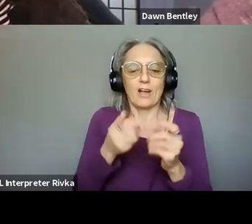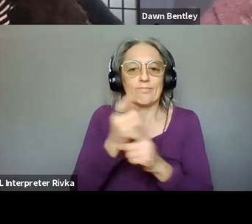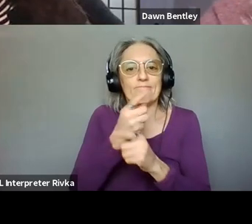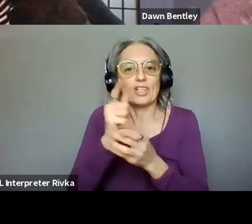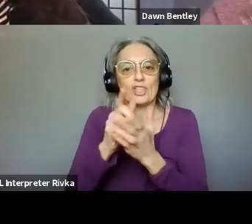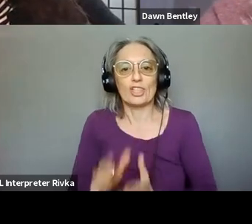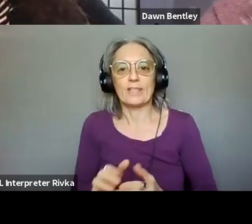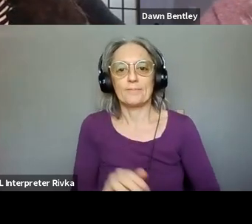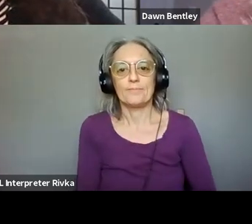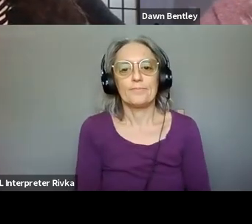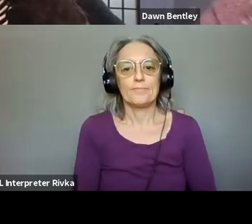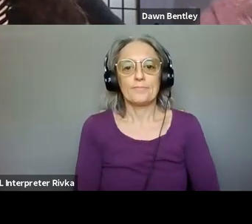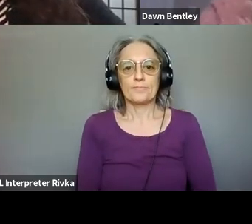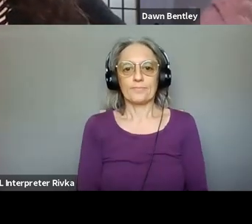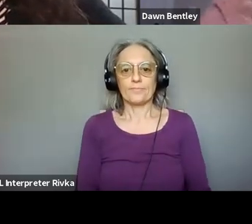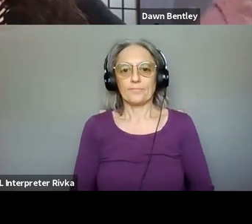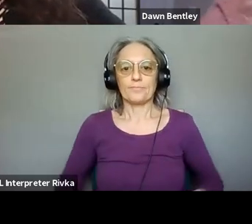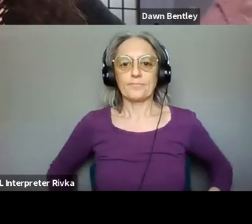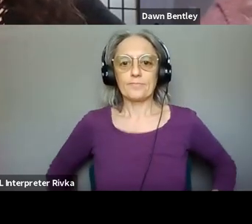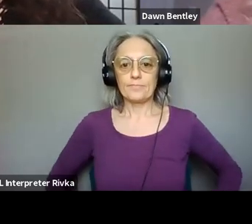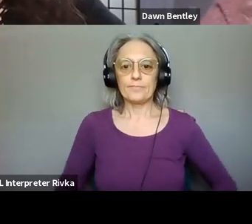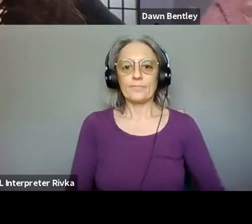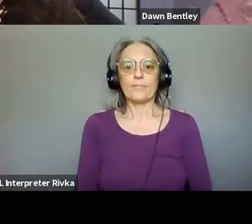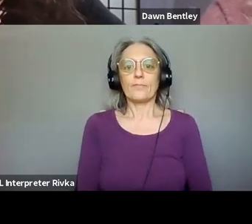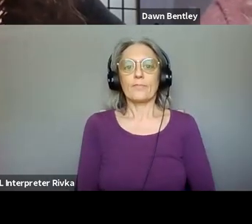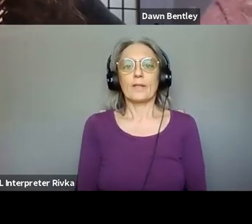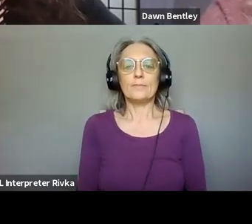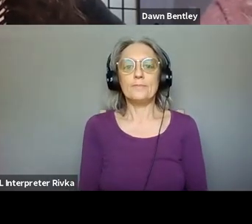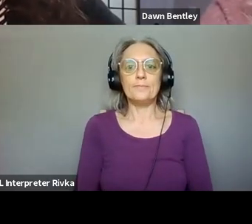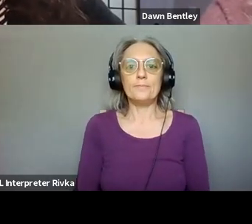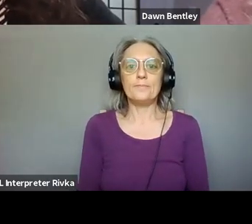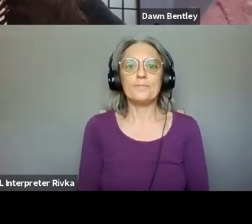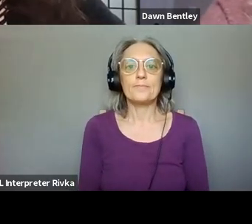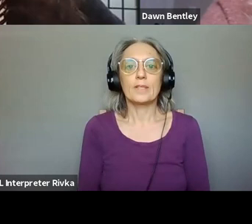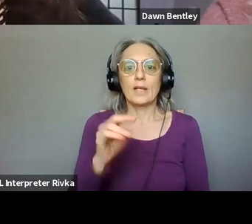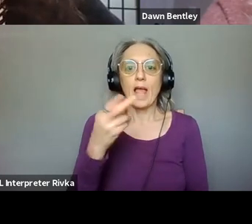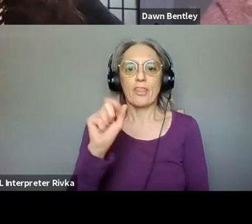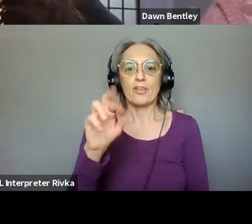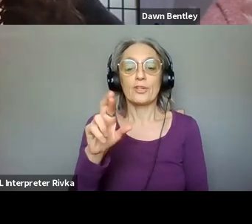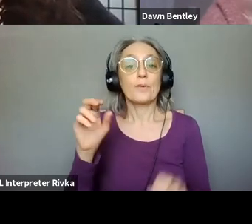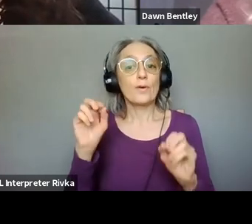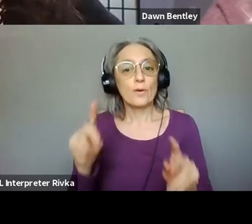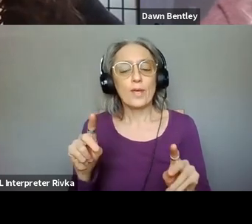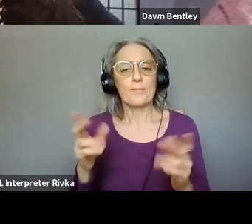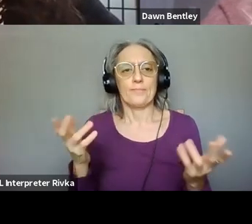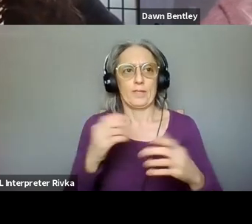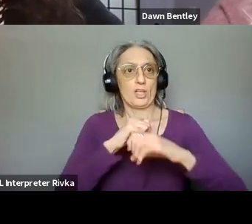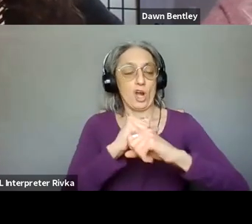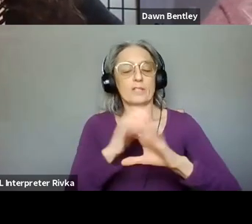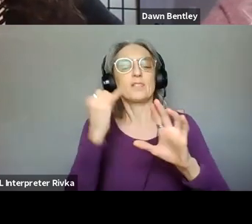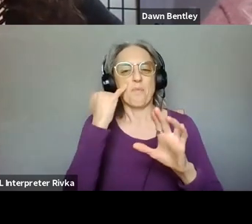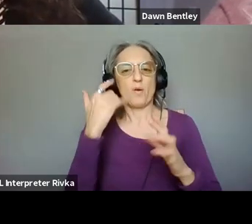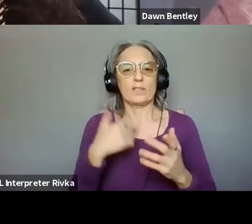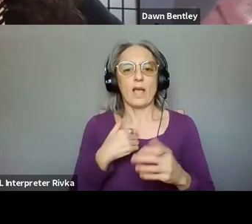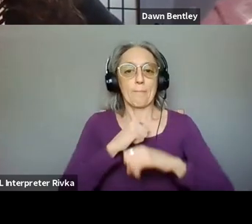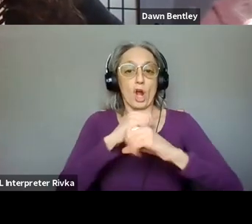Okay. So when you guys are talking about guardianship, does that mean if I have guardianship over my child, does that